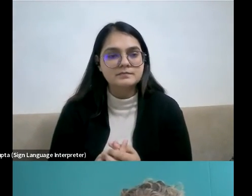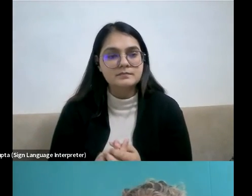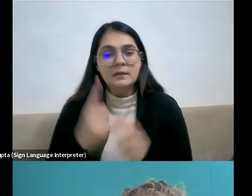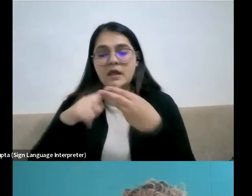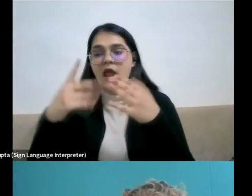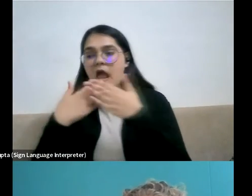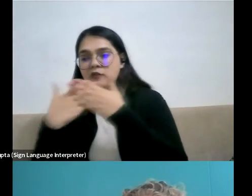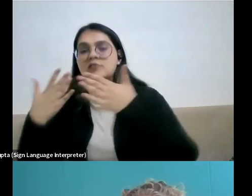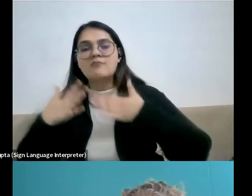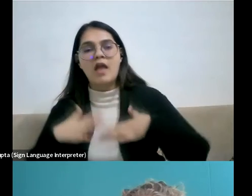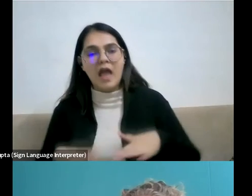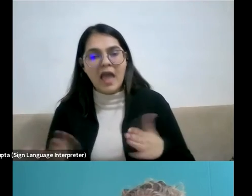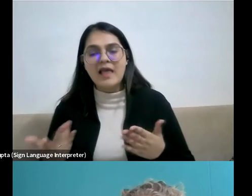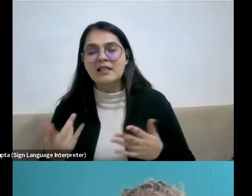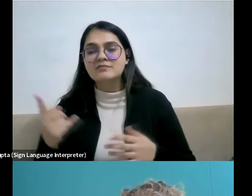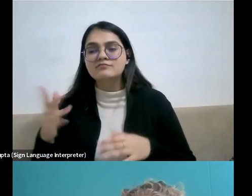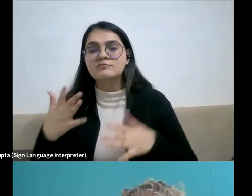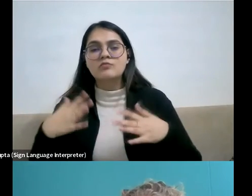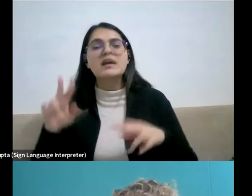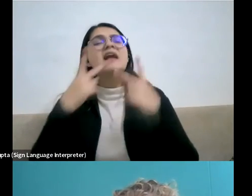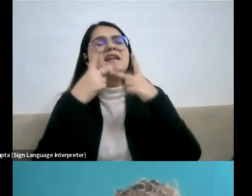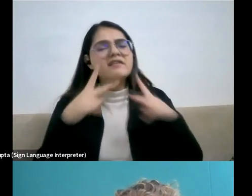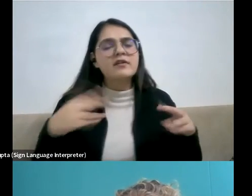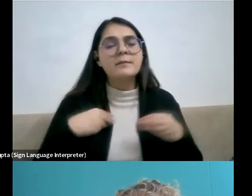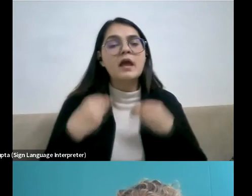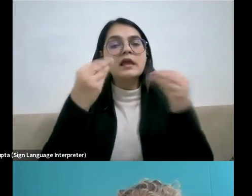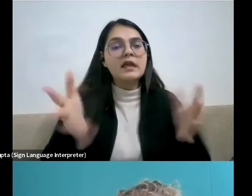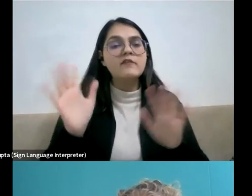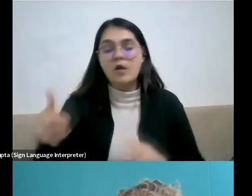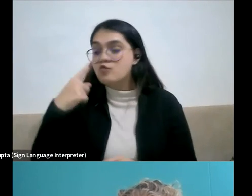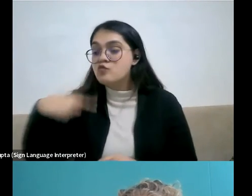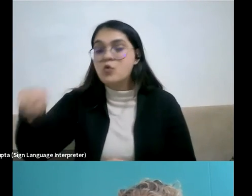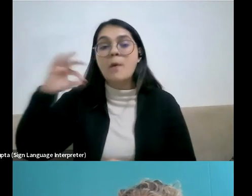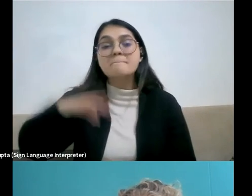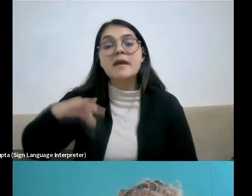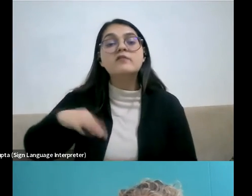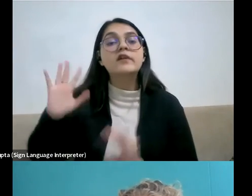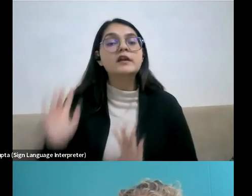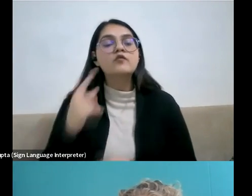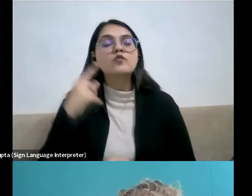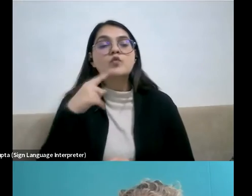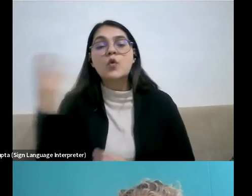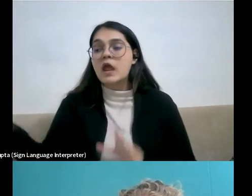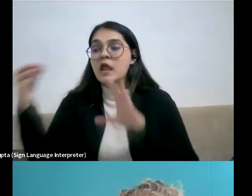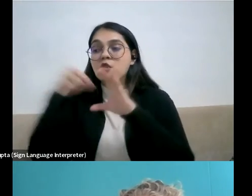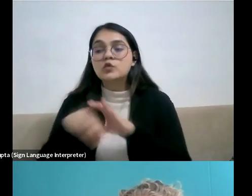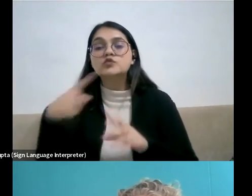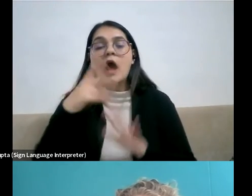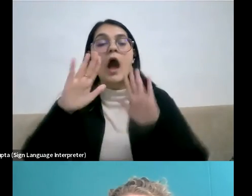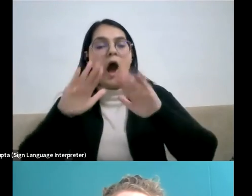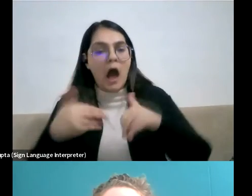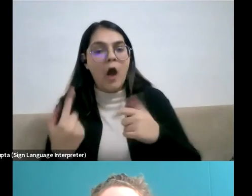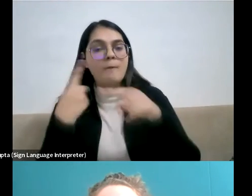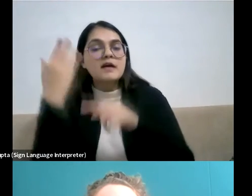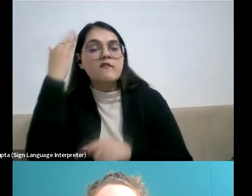education, health, sanitation, and sort of who benefits from inclusion, how and why. These are some questions